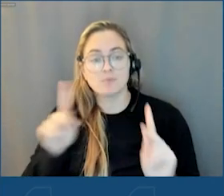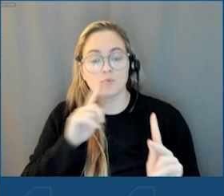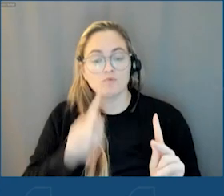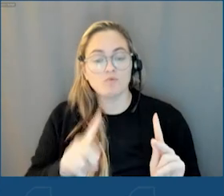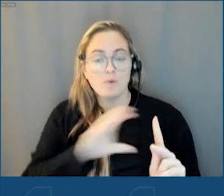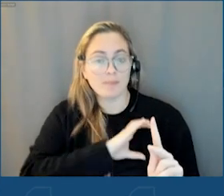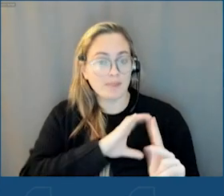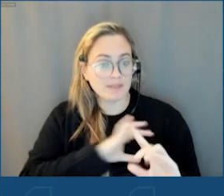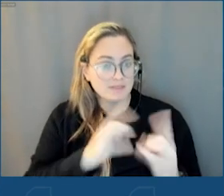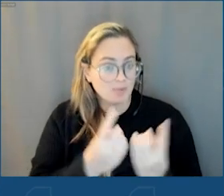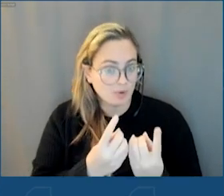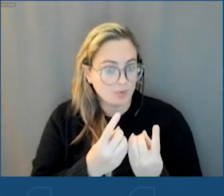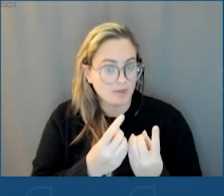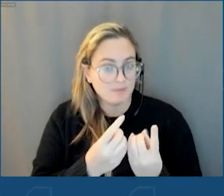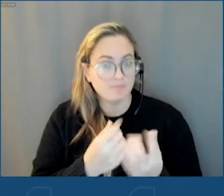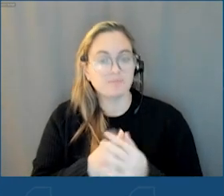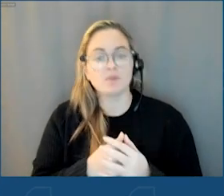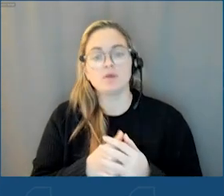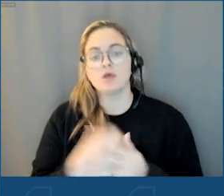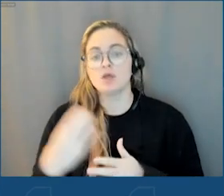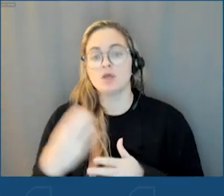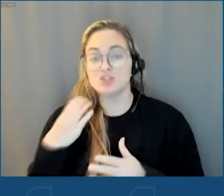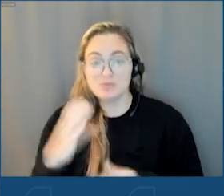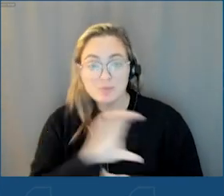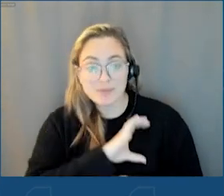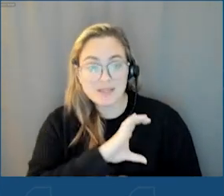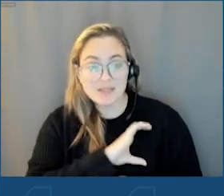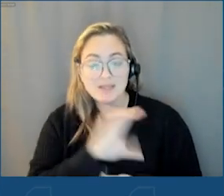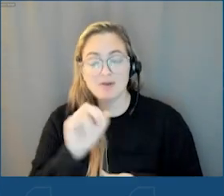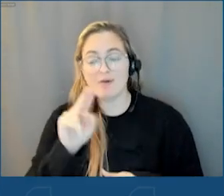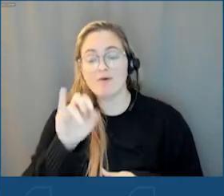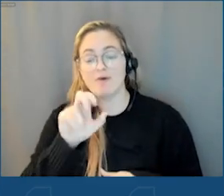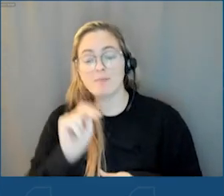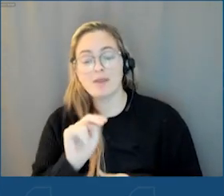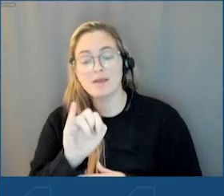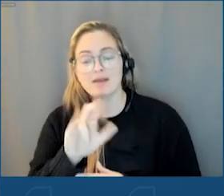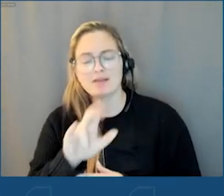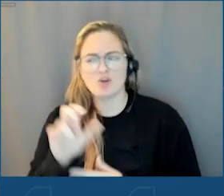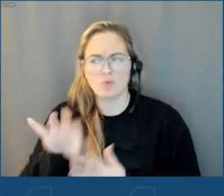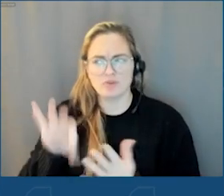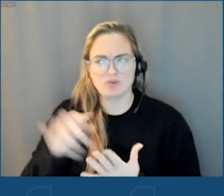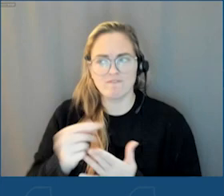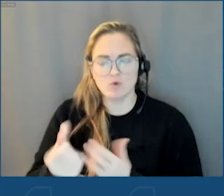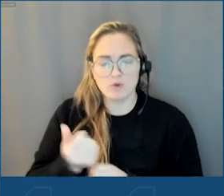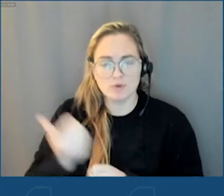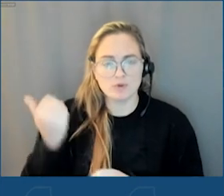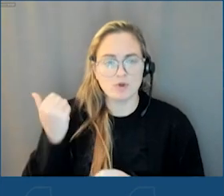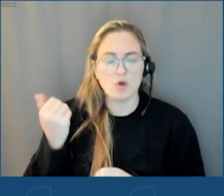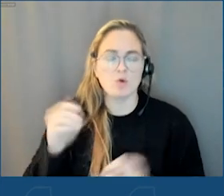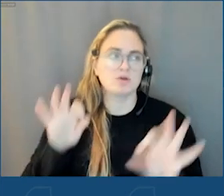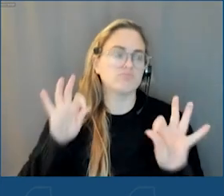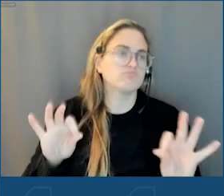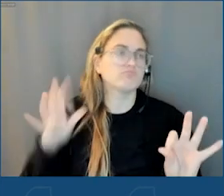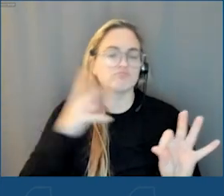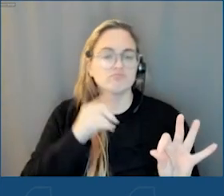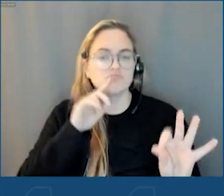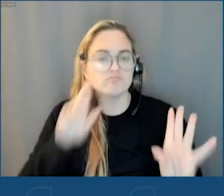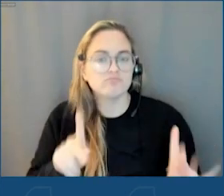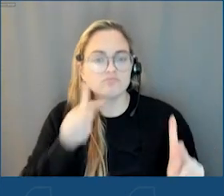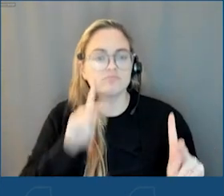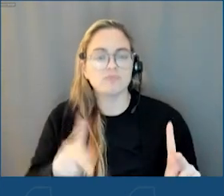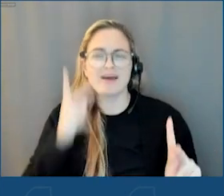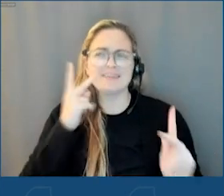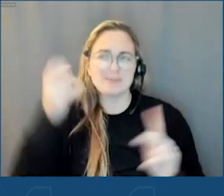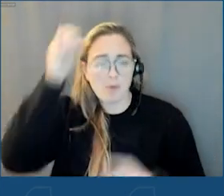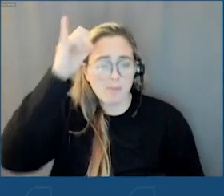department, our chief of police, Carm Kesner, was one we selected a few years ago, a superstar. I see him at Buffalo Bills games